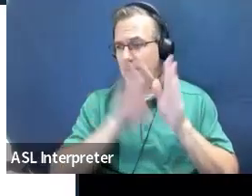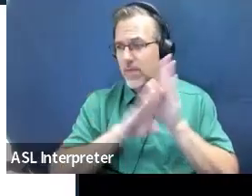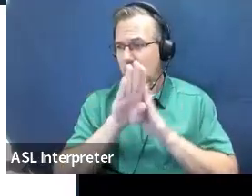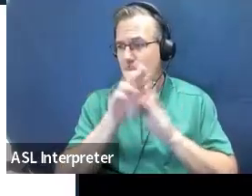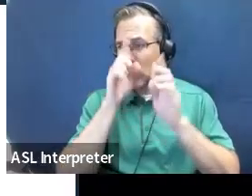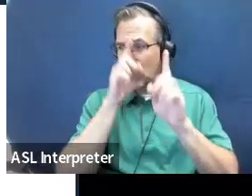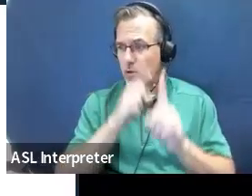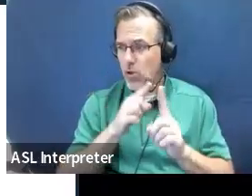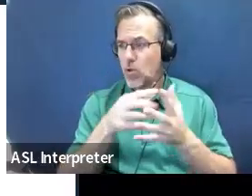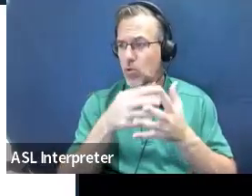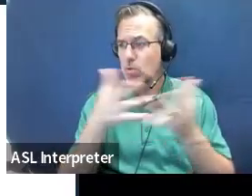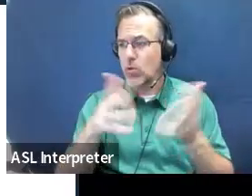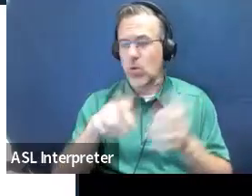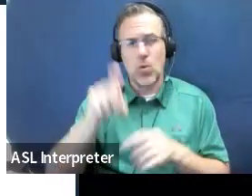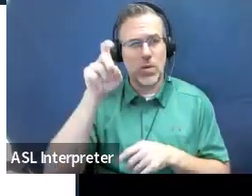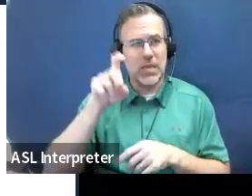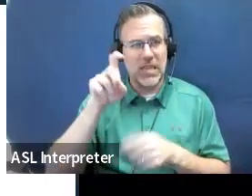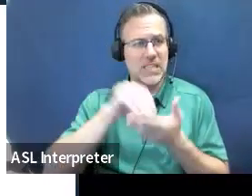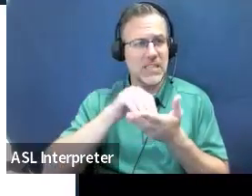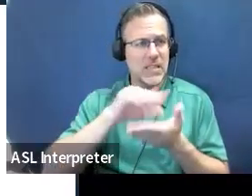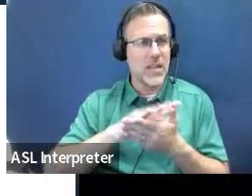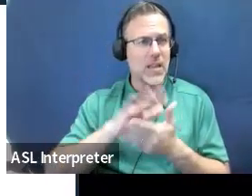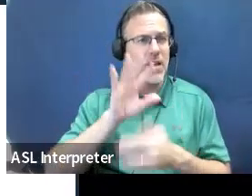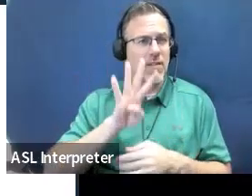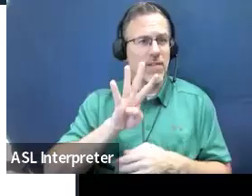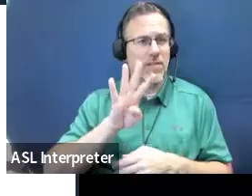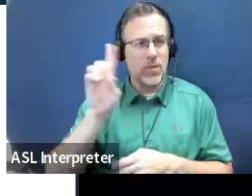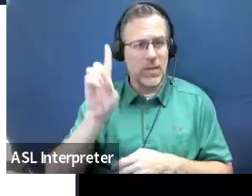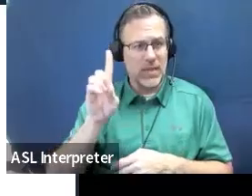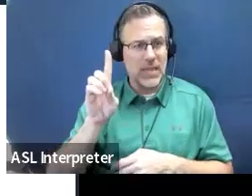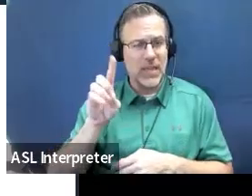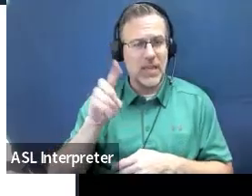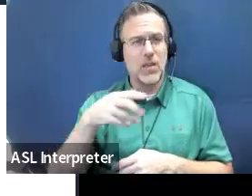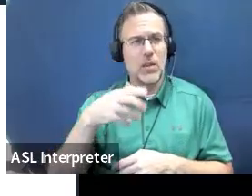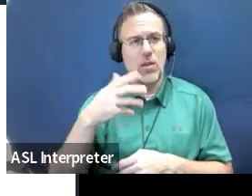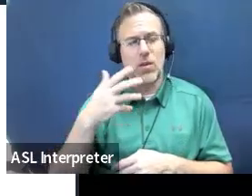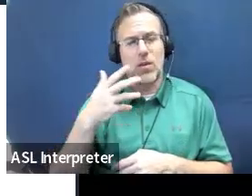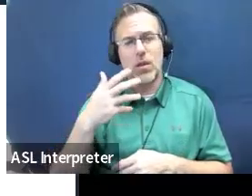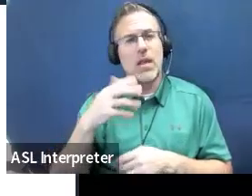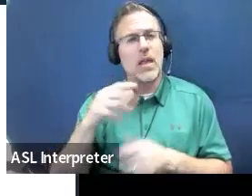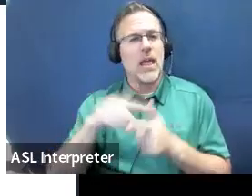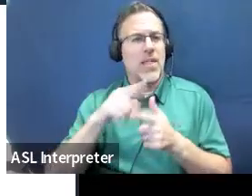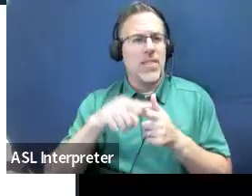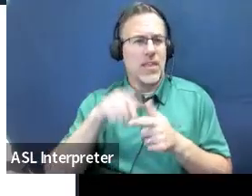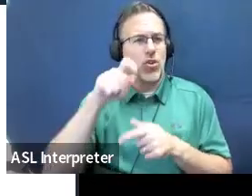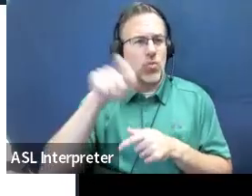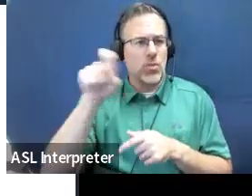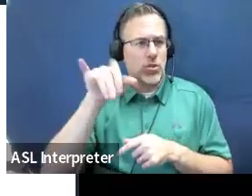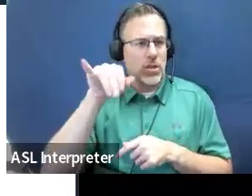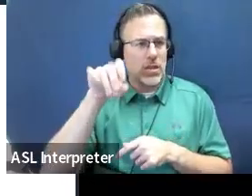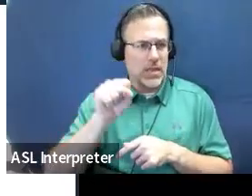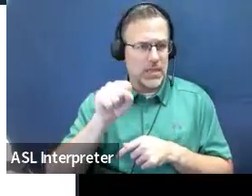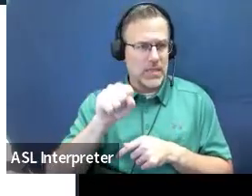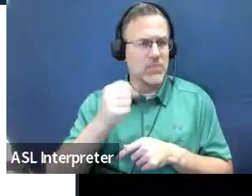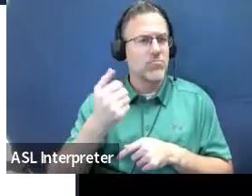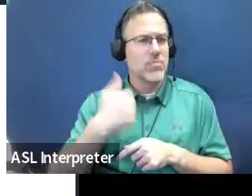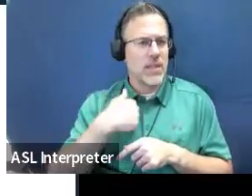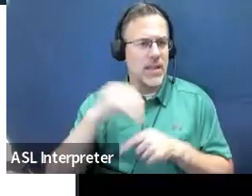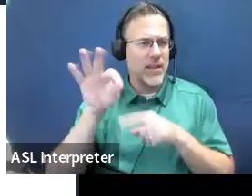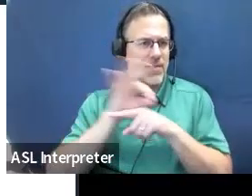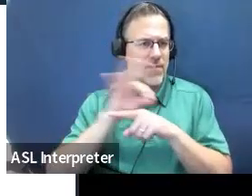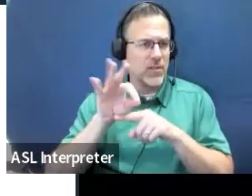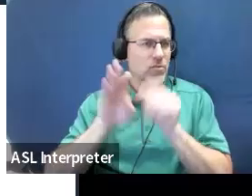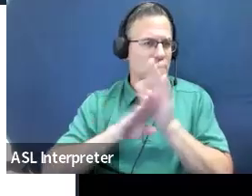needs listed in 4D or goals in section 5 of the functional, then you would check yes, that they have